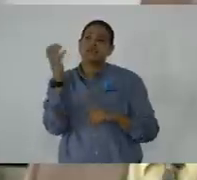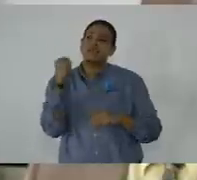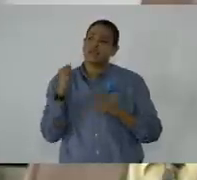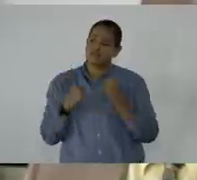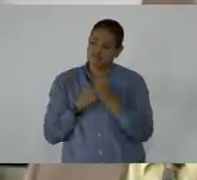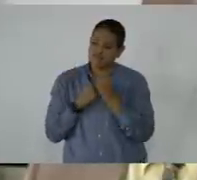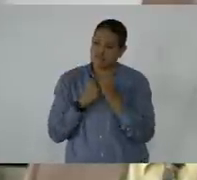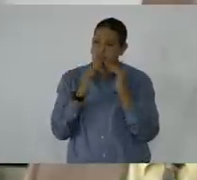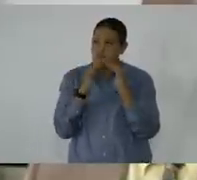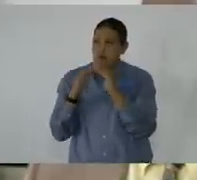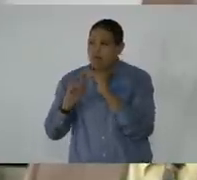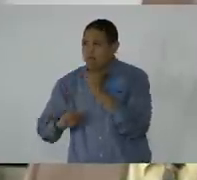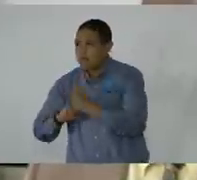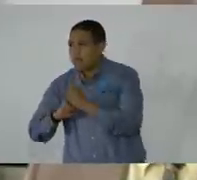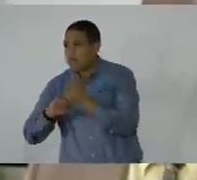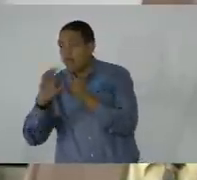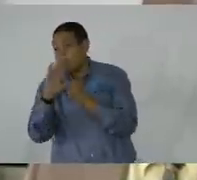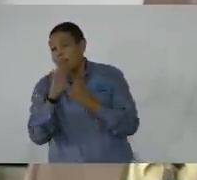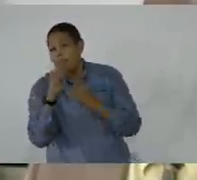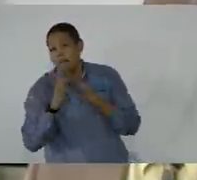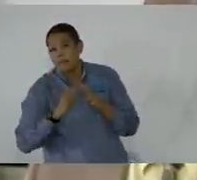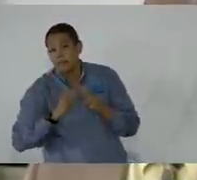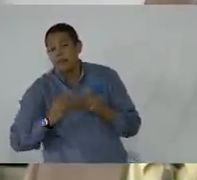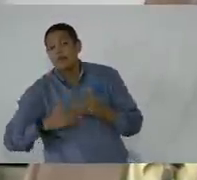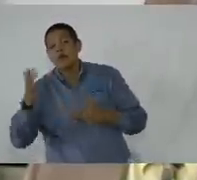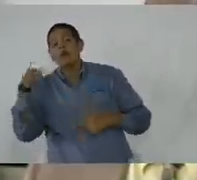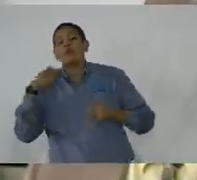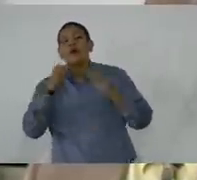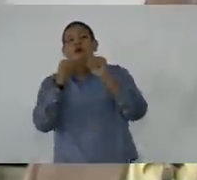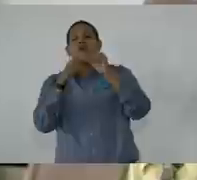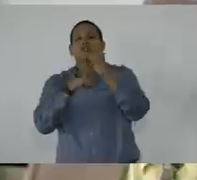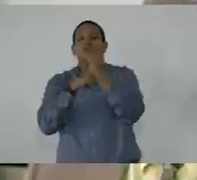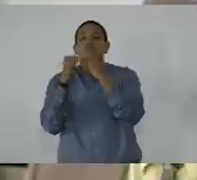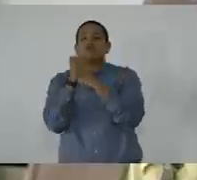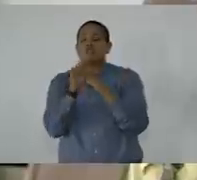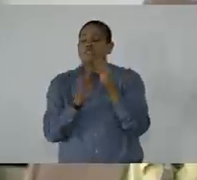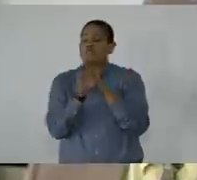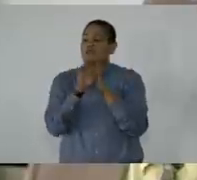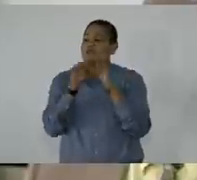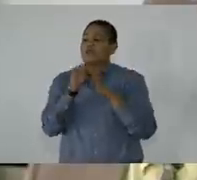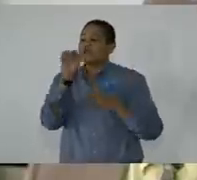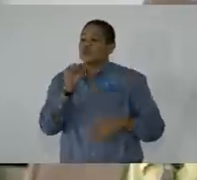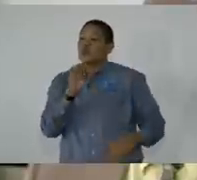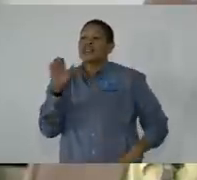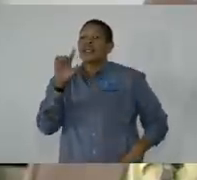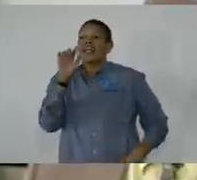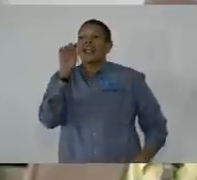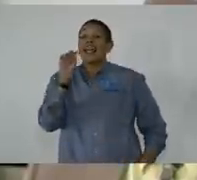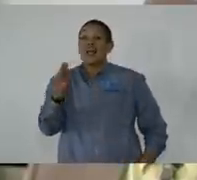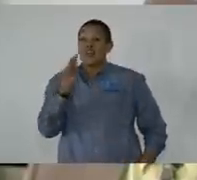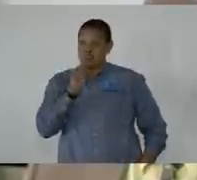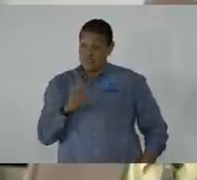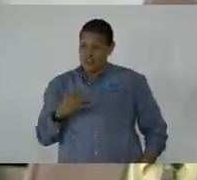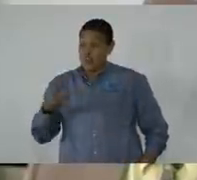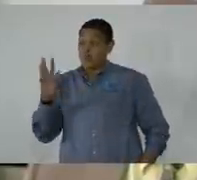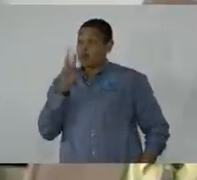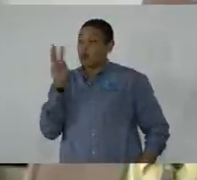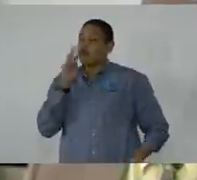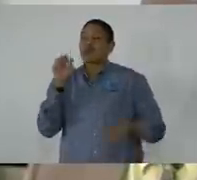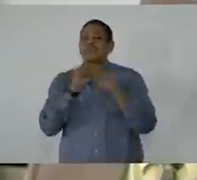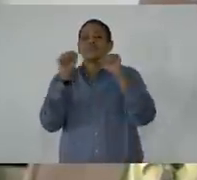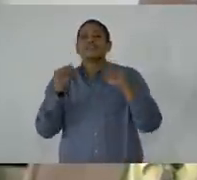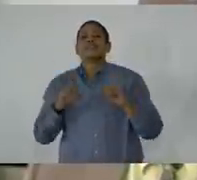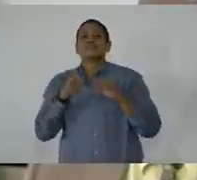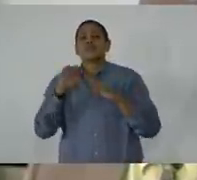short order. And we continue the infrastructure development in Southeast Clarendon, having completed our water system in Salt